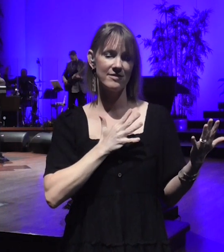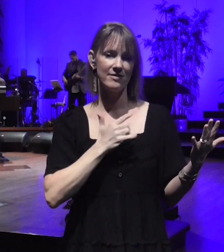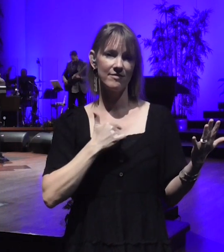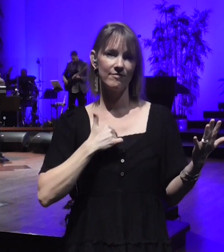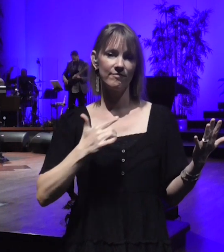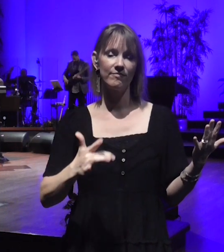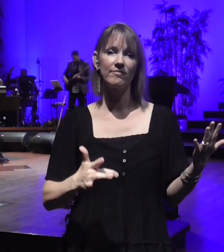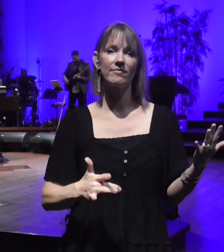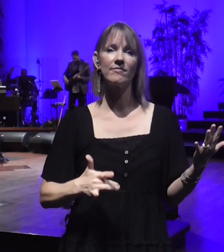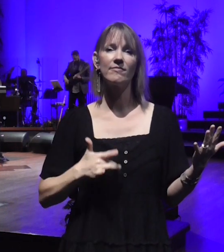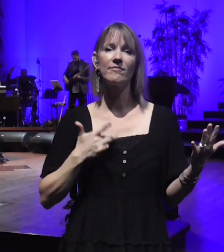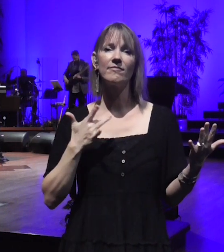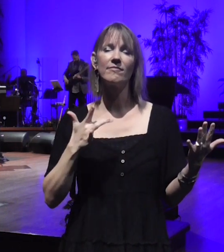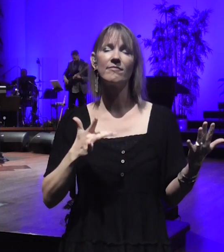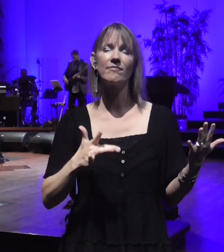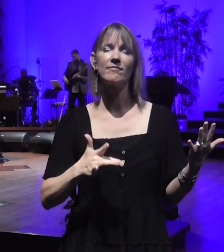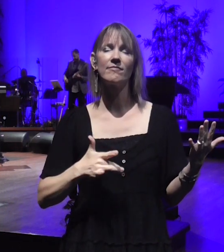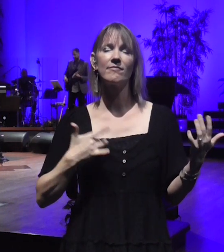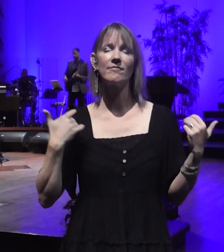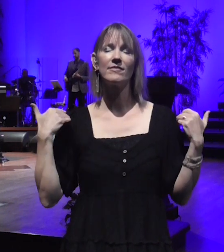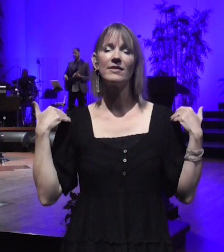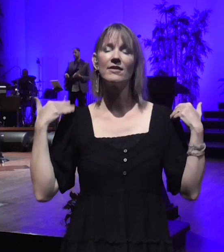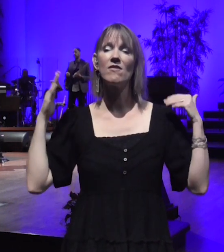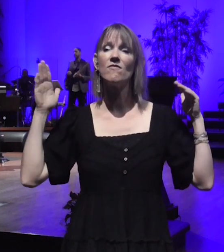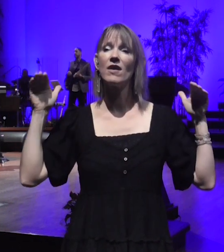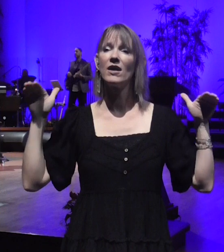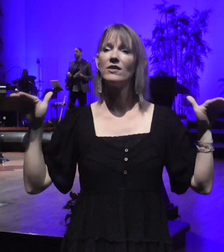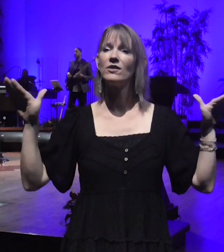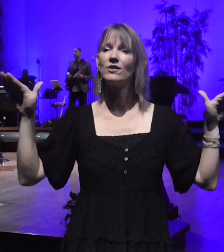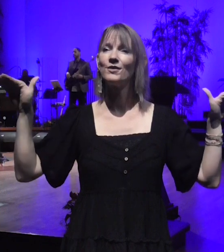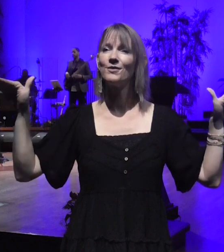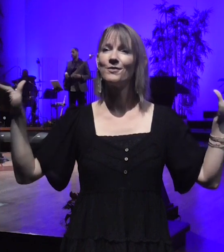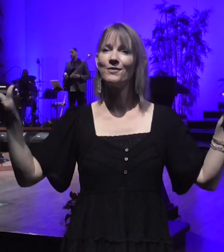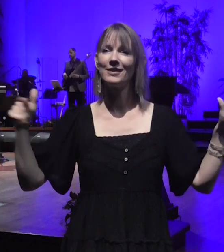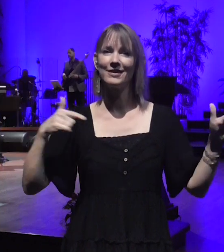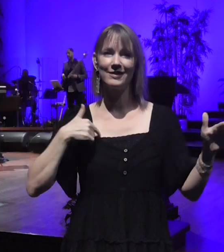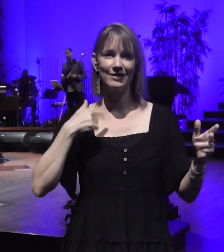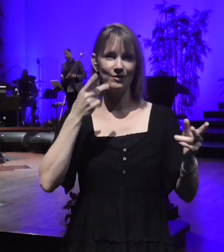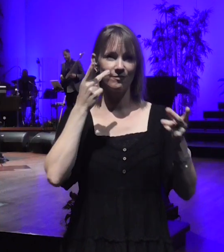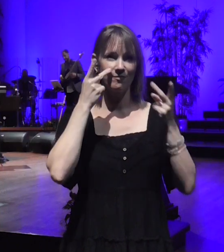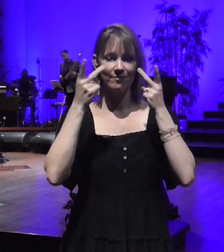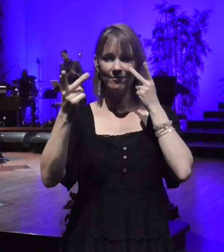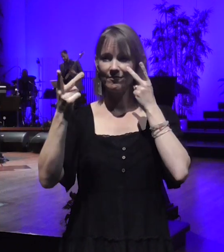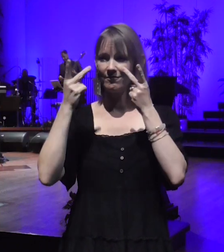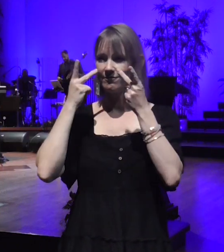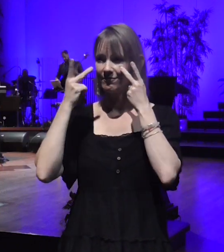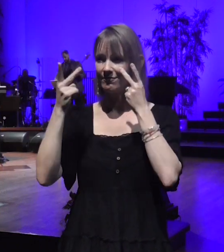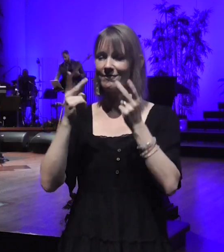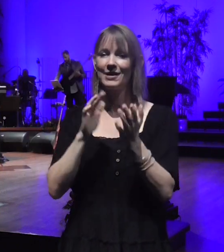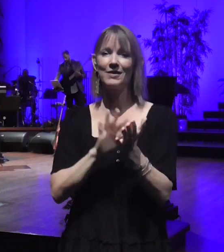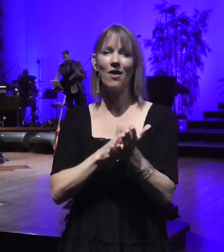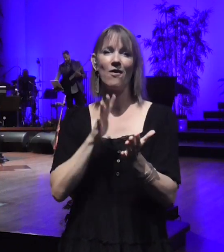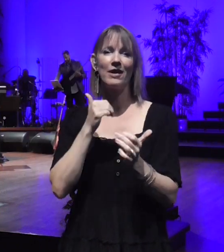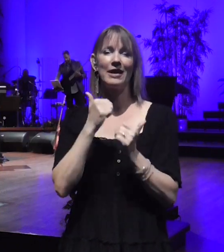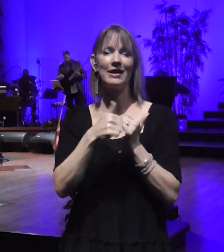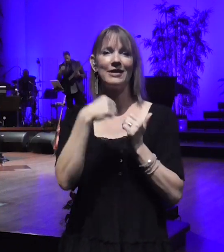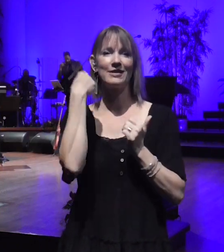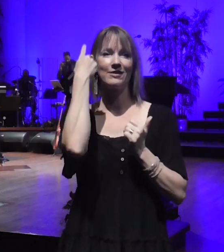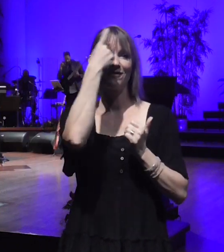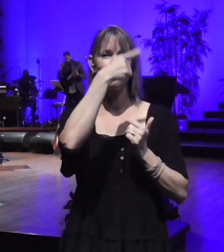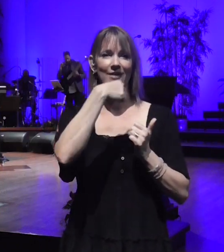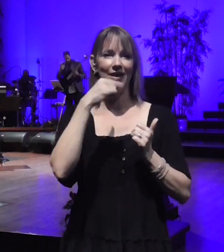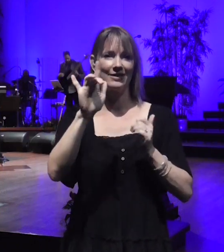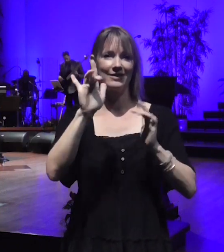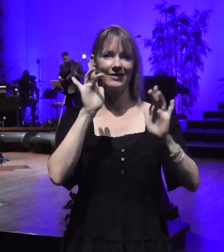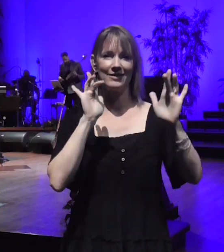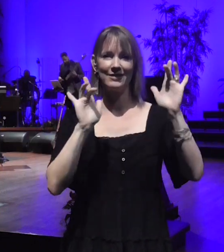I can hear the brush of angel wings. I see glory on each